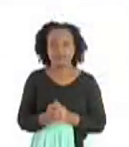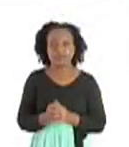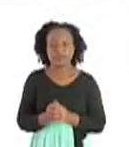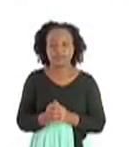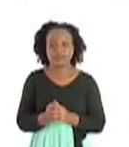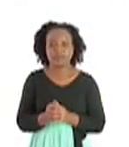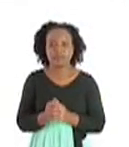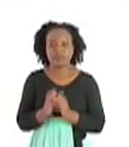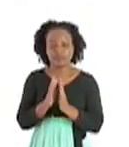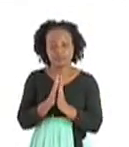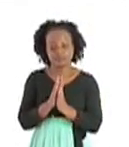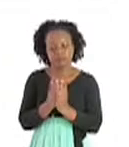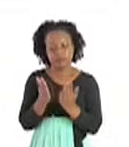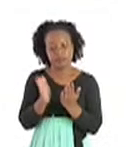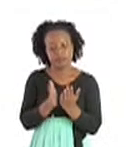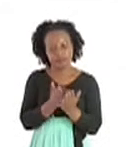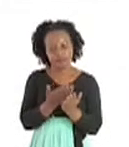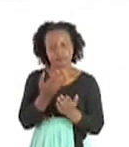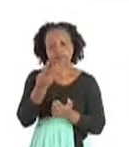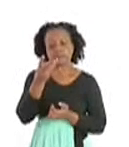On page 7,